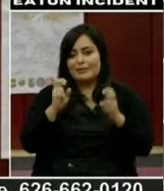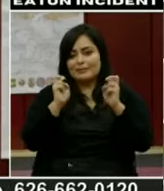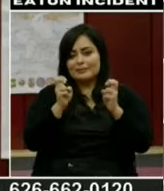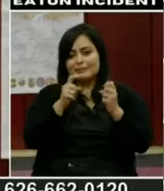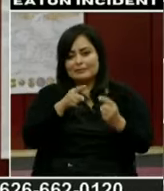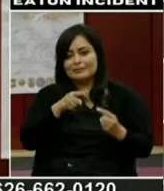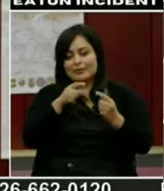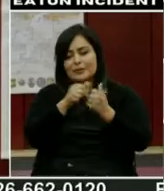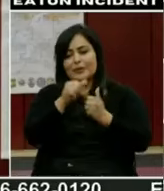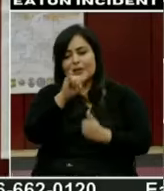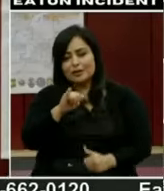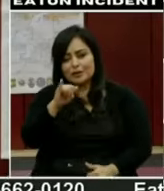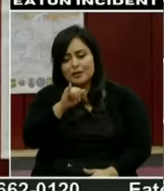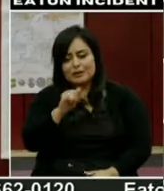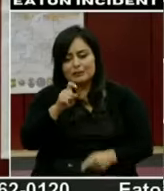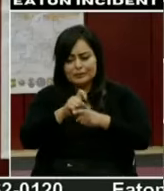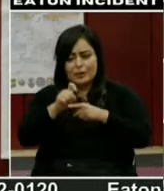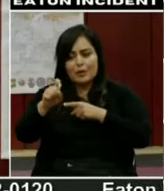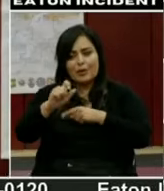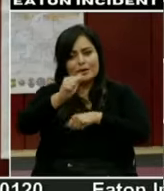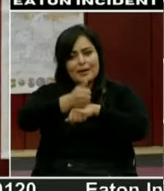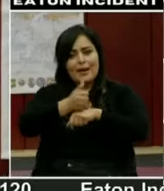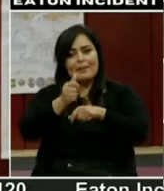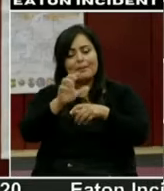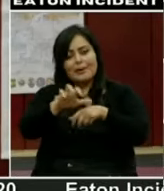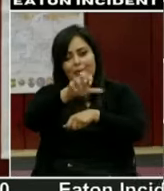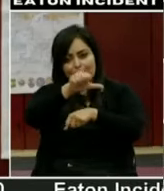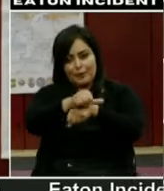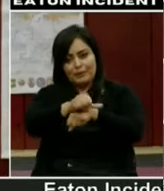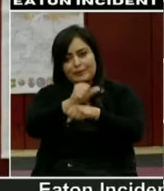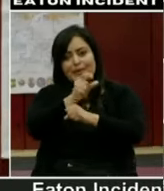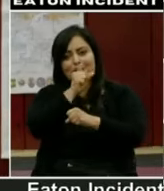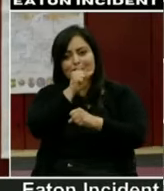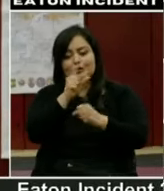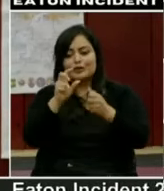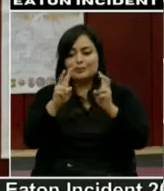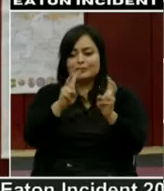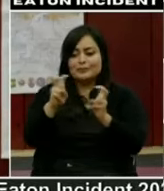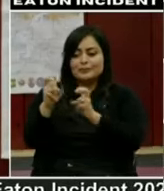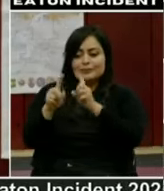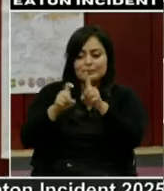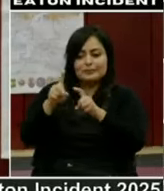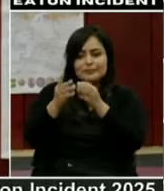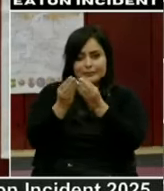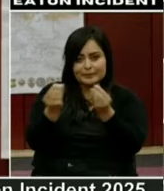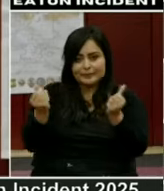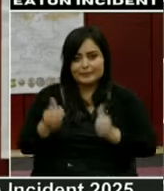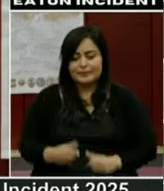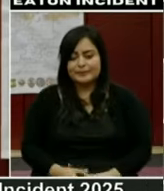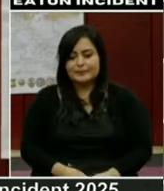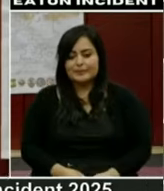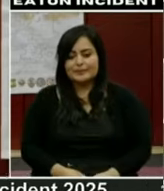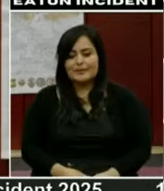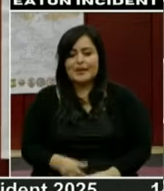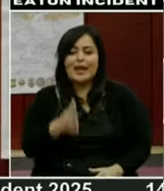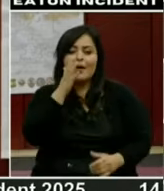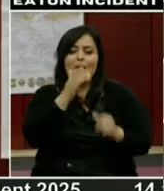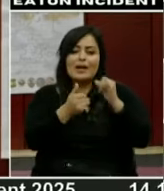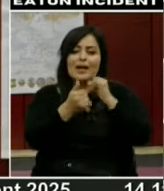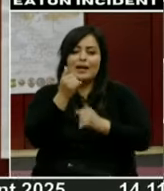Call them to set up an appointment and make sure you get those issues addressed. So I'd like to just end by